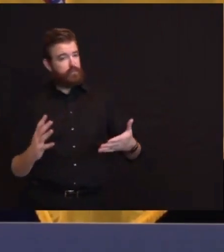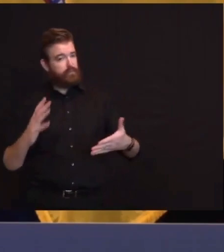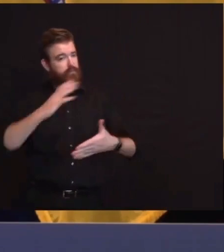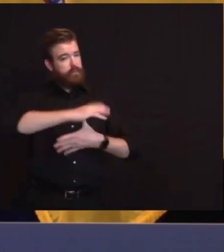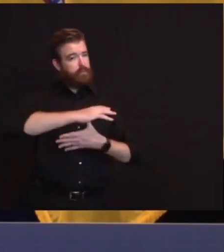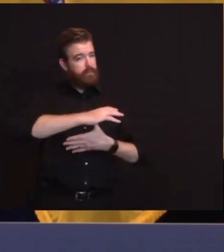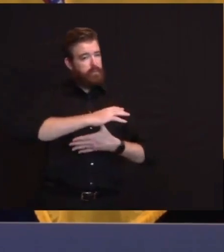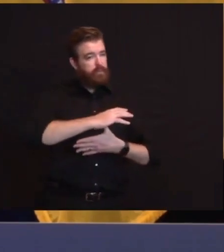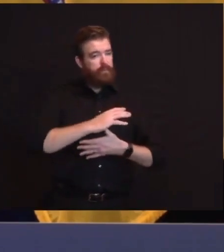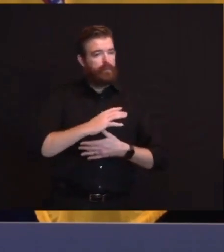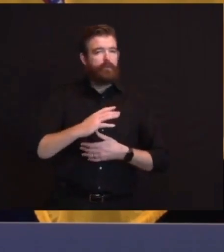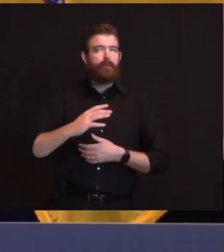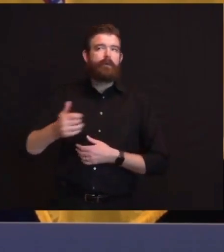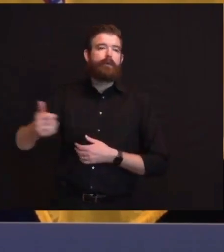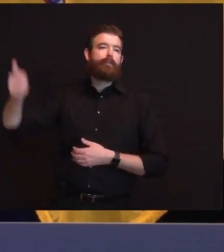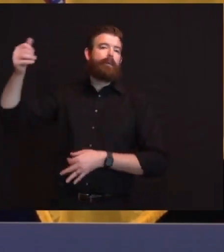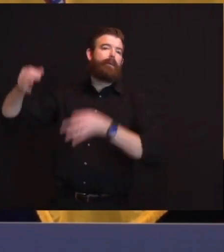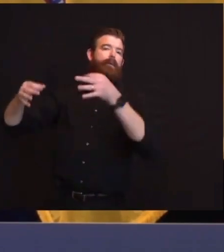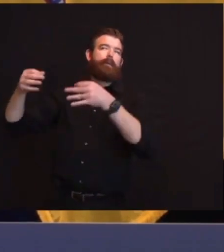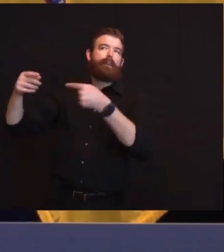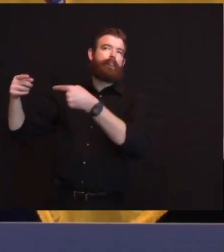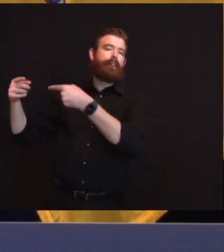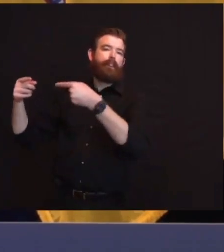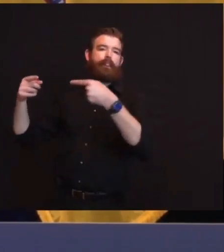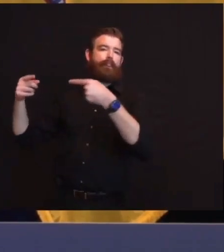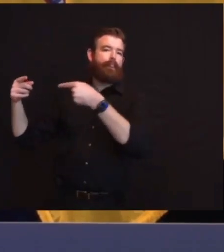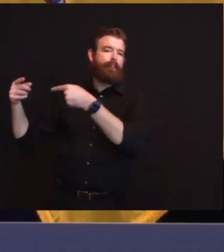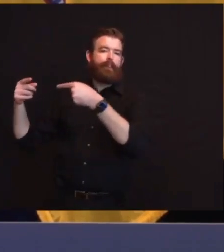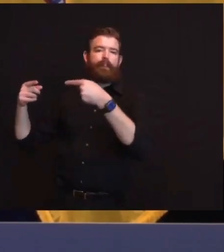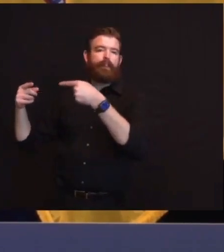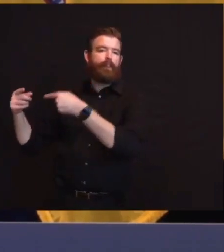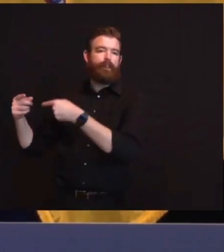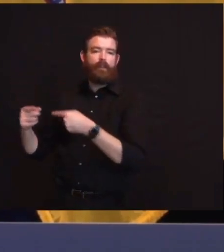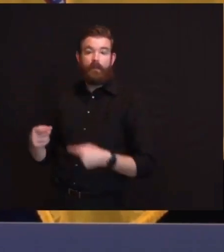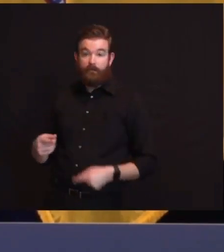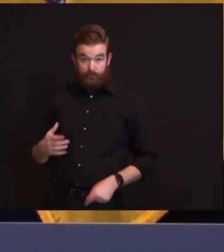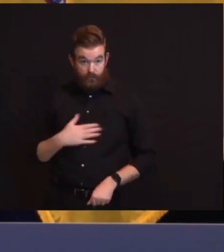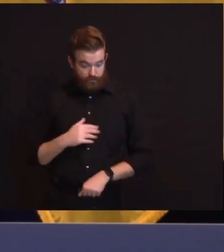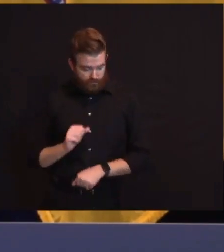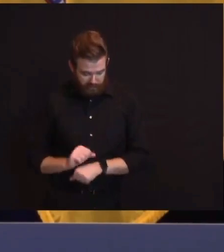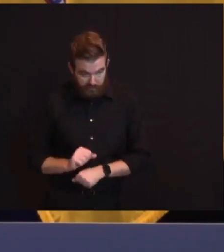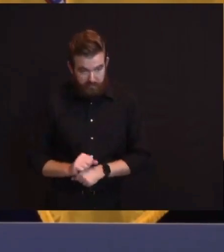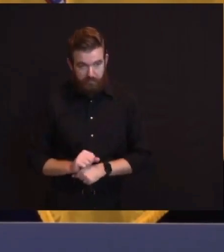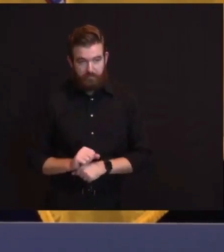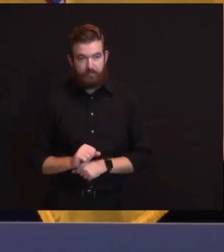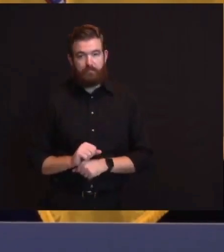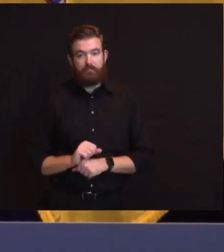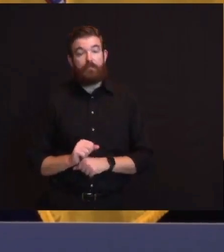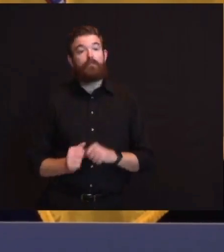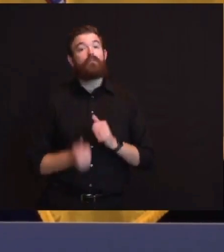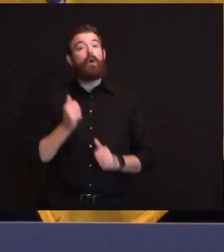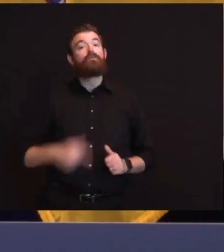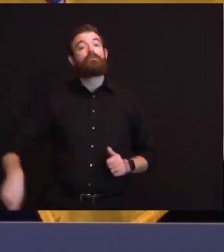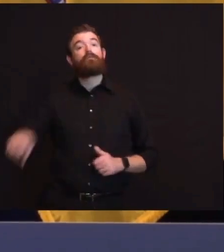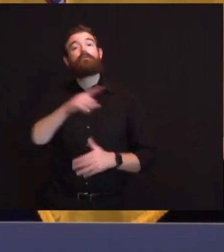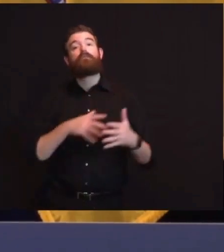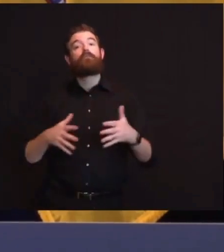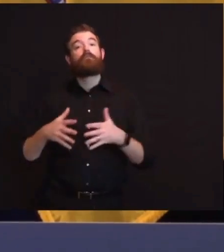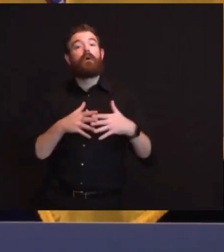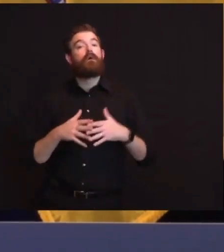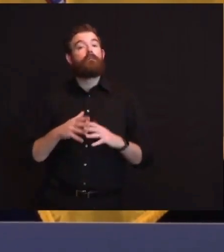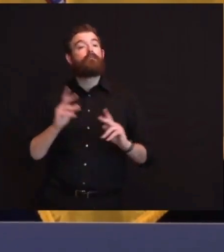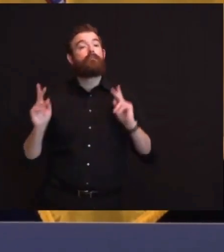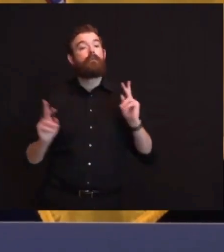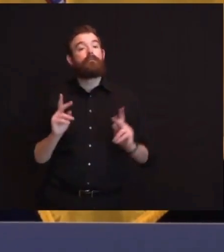is not my job, but I will just say the overwhelming amount of Americans, never mind New Jerseyans, want the Senate